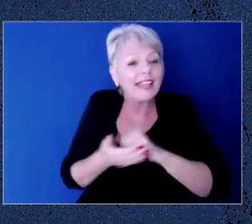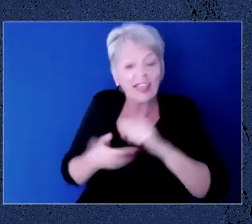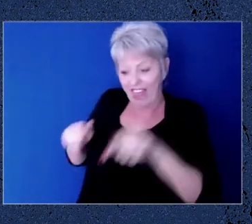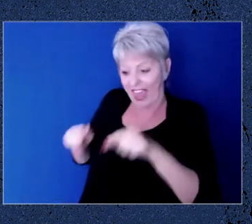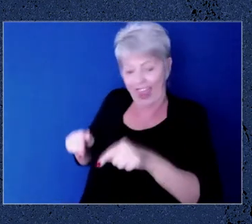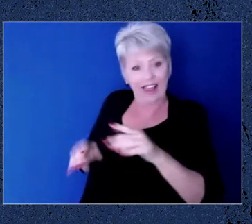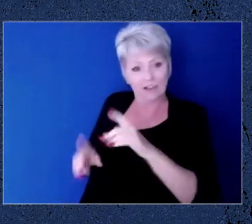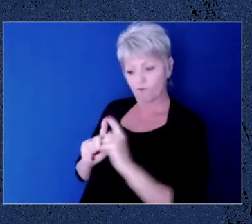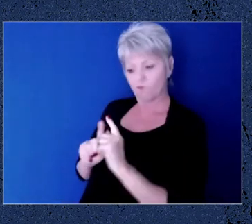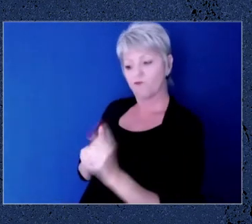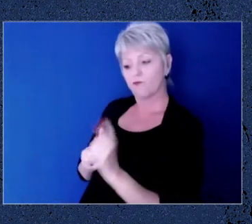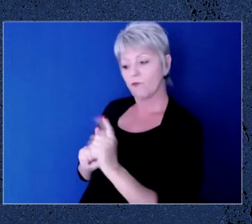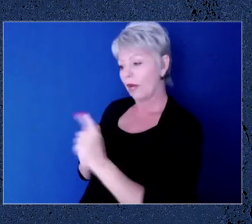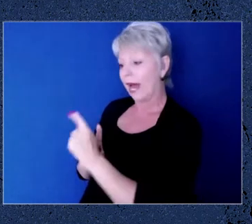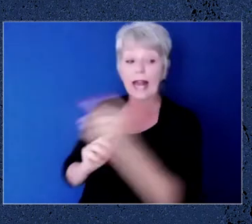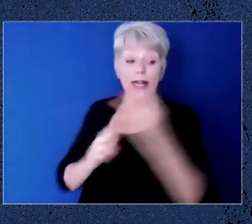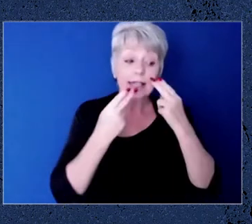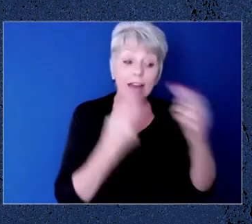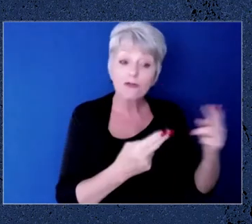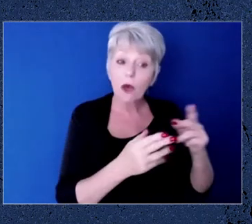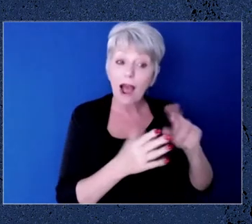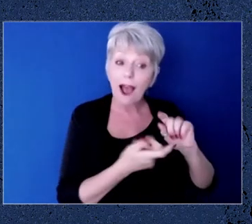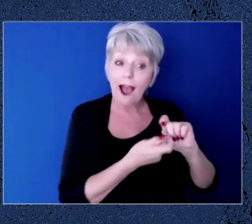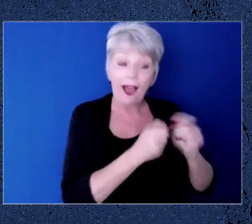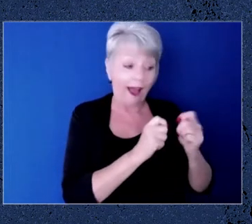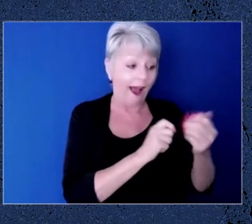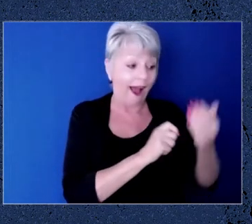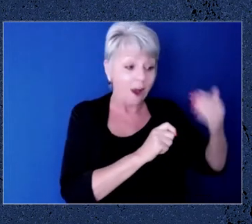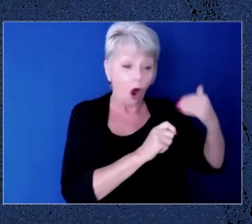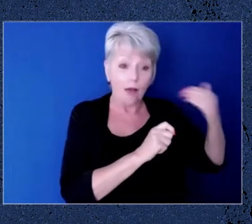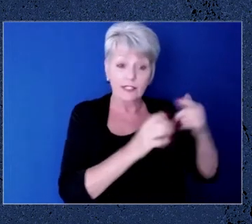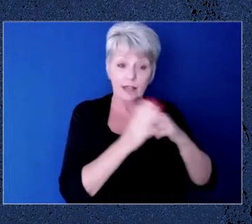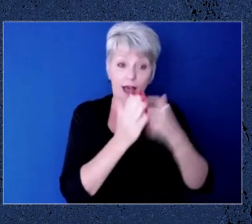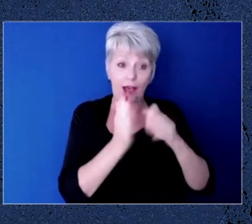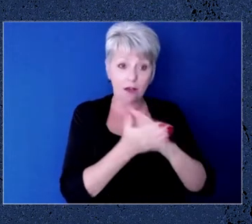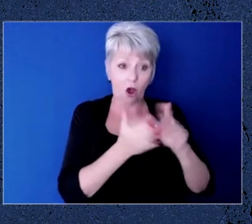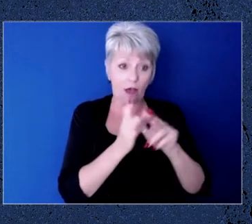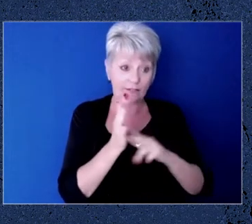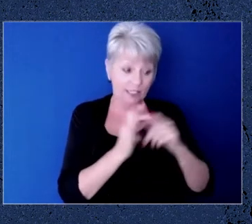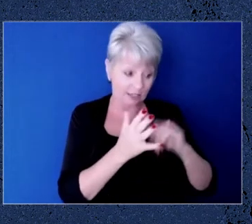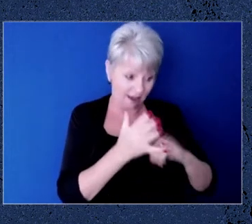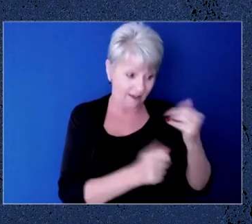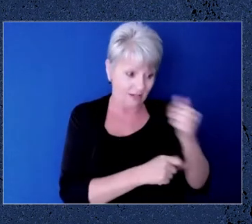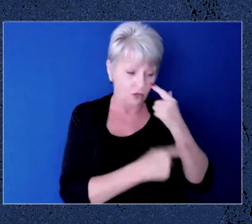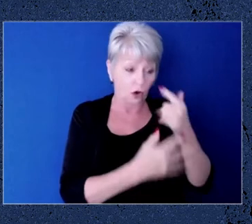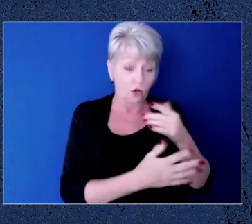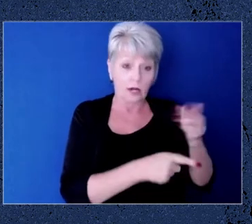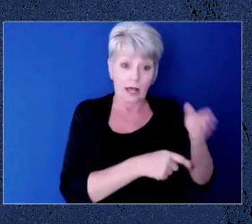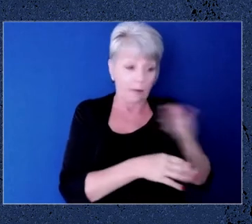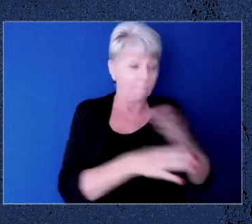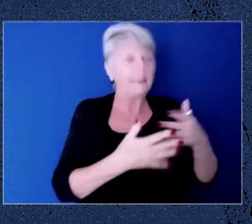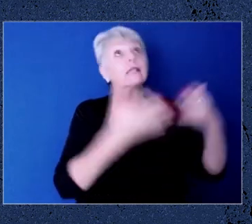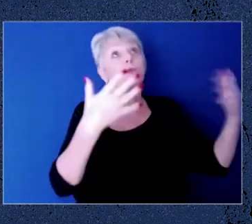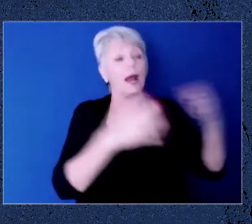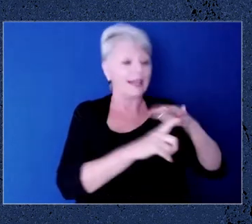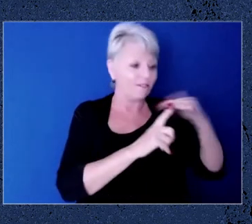coming out of these natural archives. You can see these sorts of changes, but without a shadow of a doubt, the biggest environmental change that's happened in the last 12,000 years of